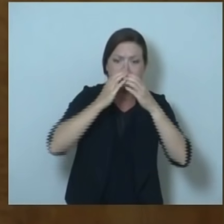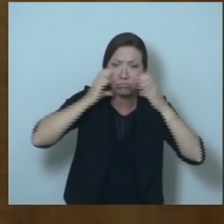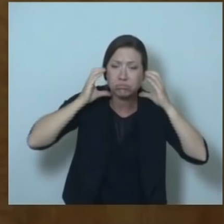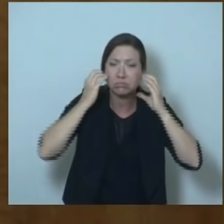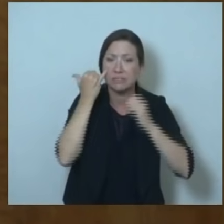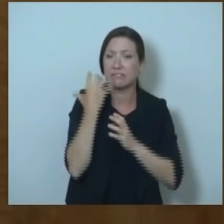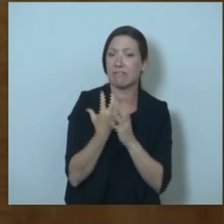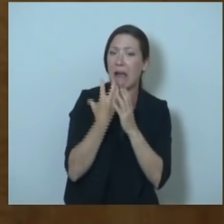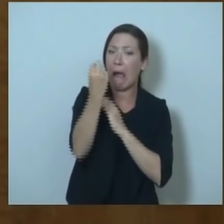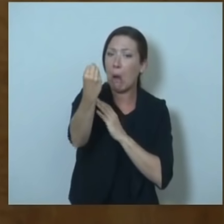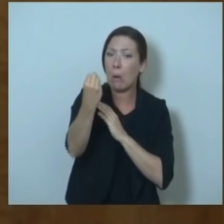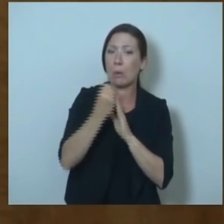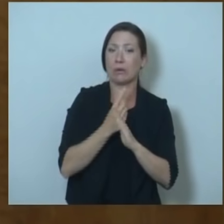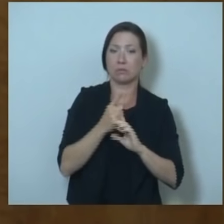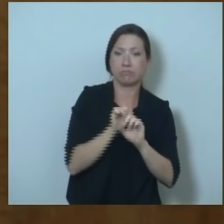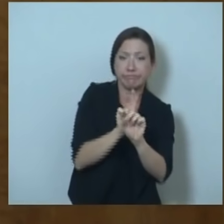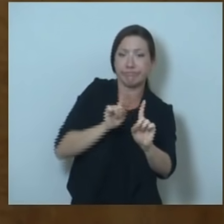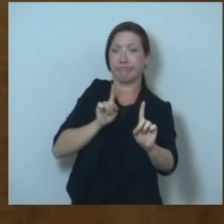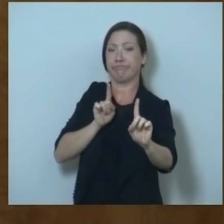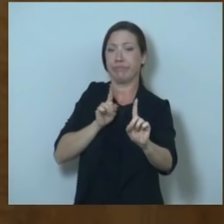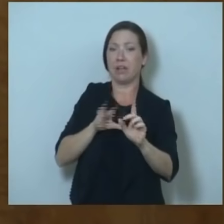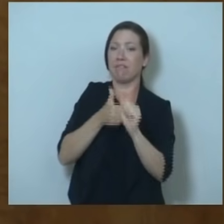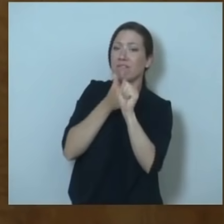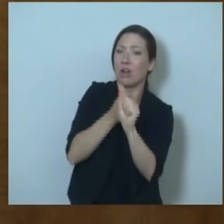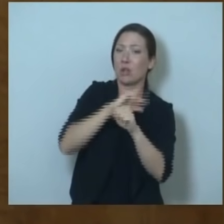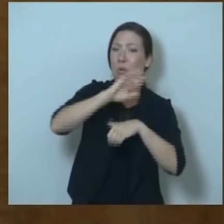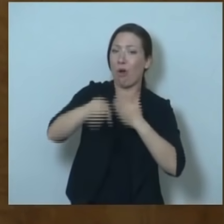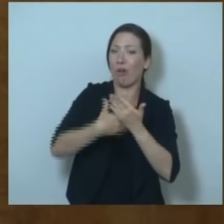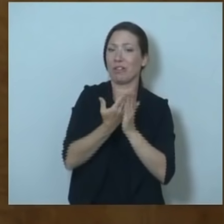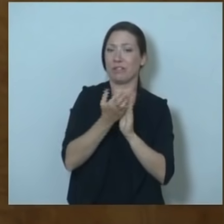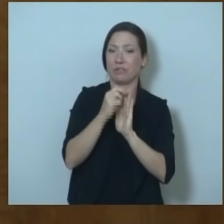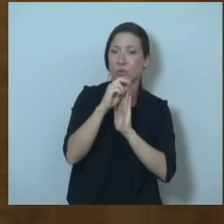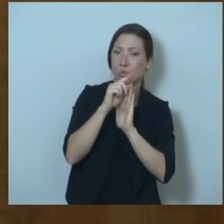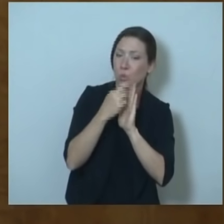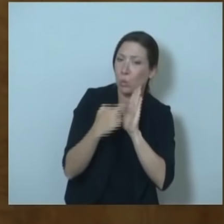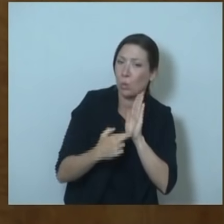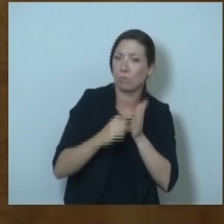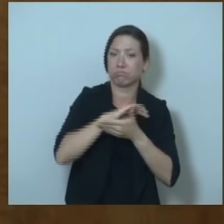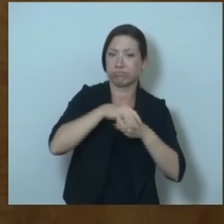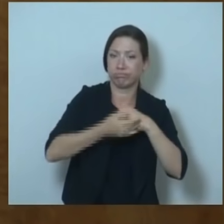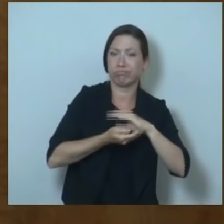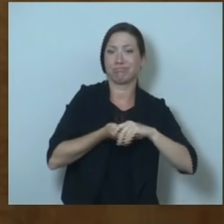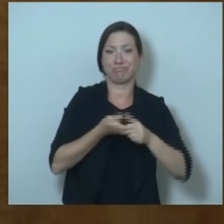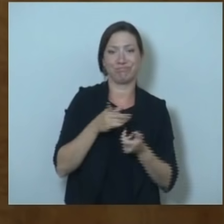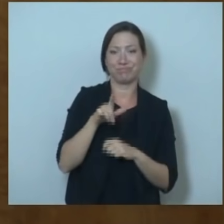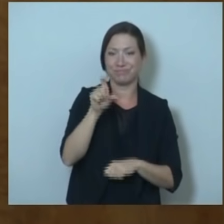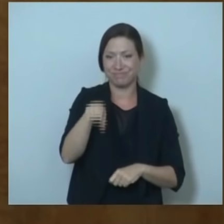feet away from people, and do all those other COVID safe practices you know to do at home.